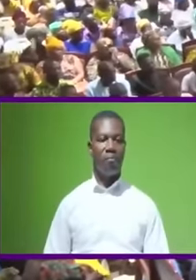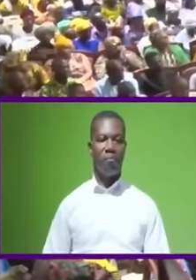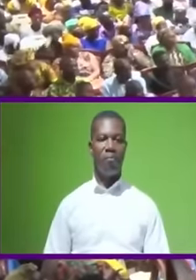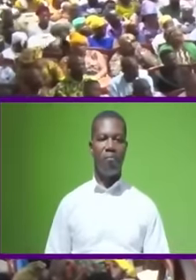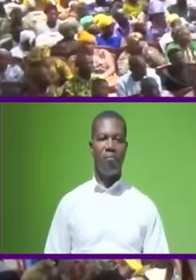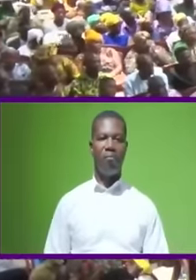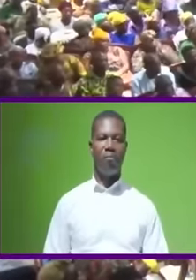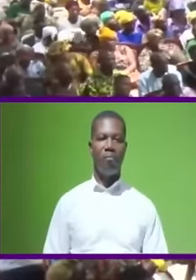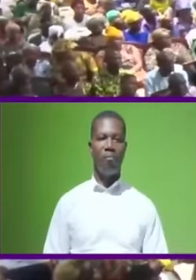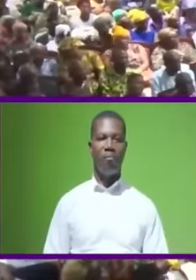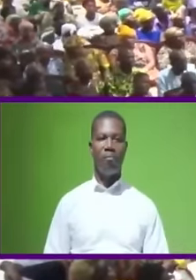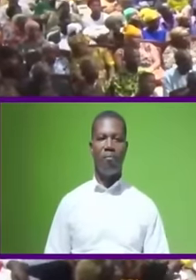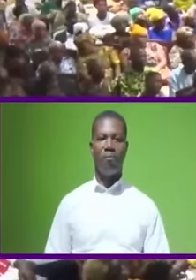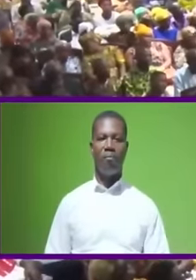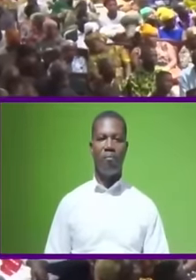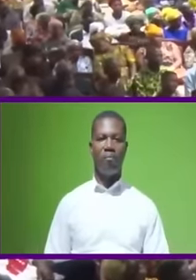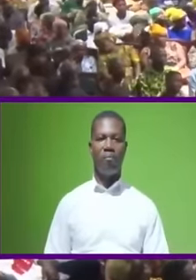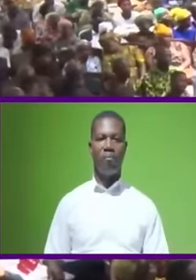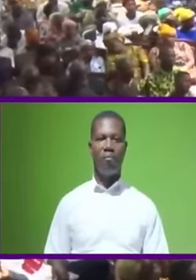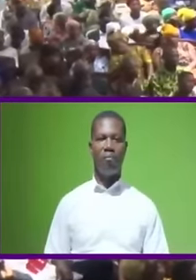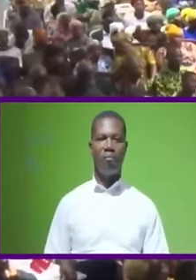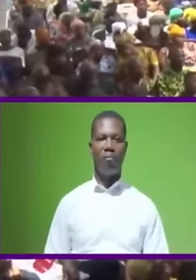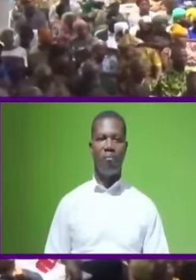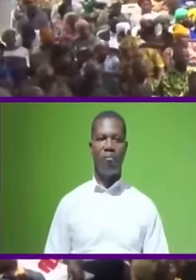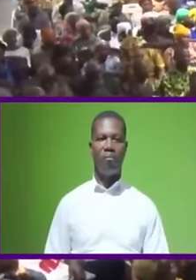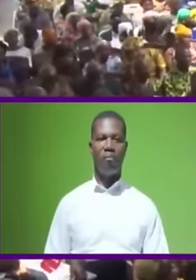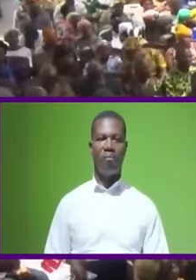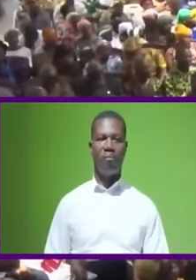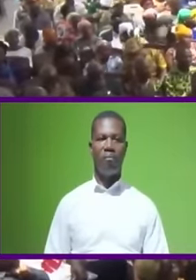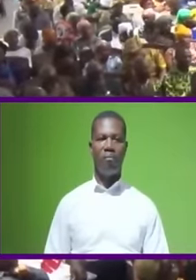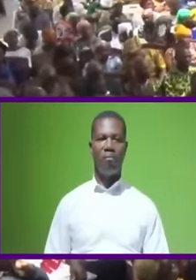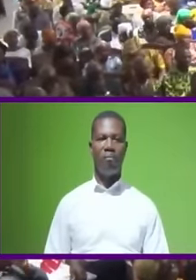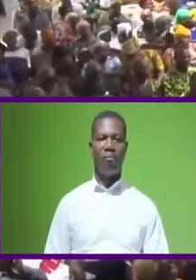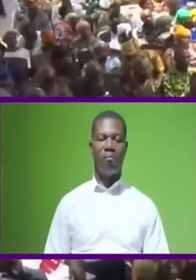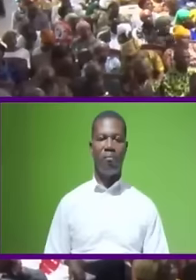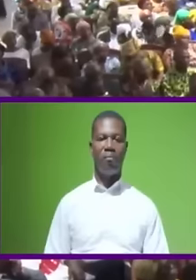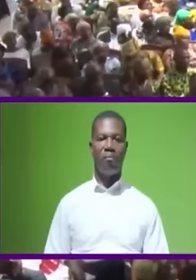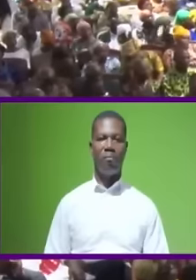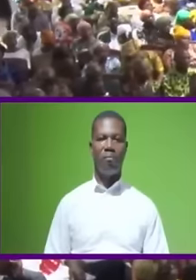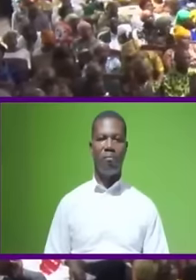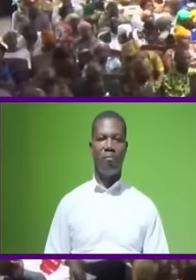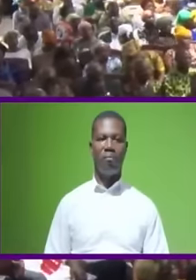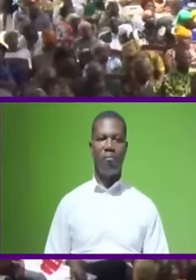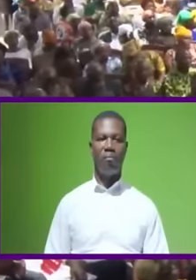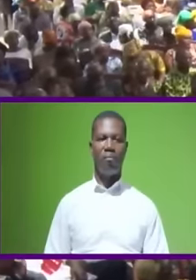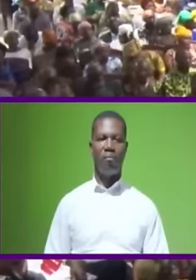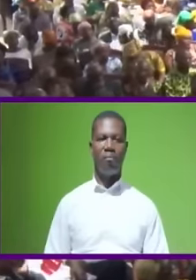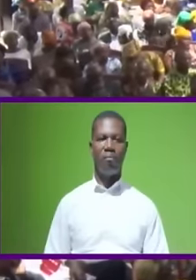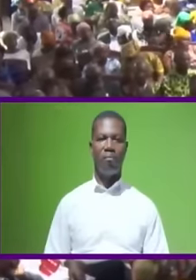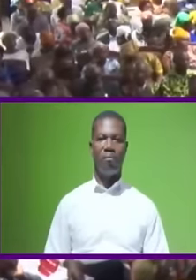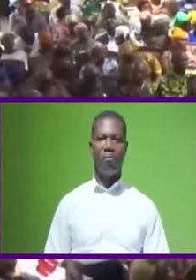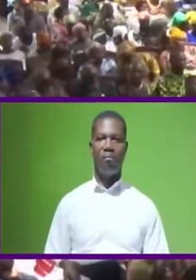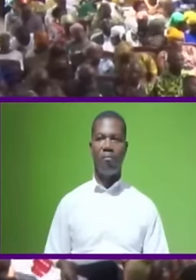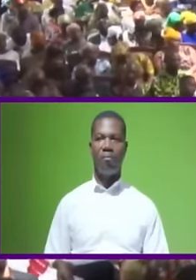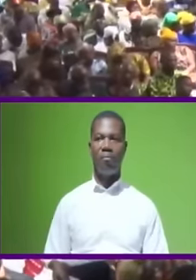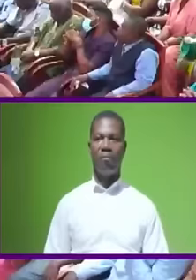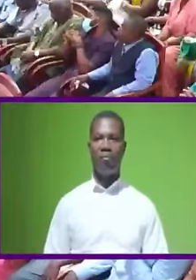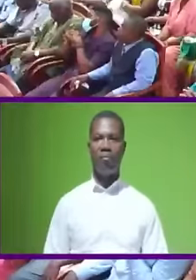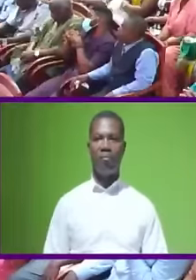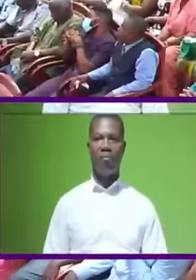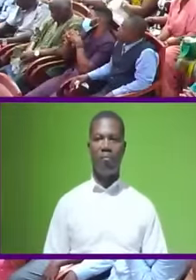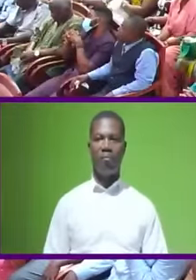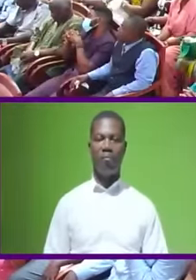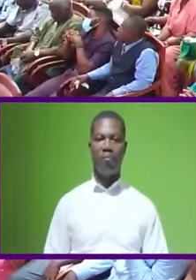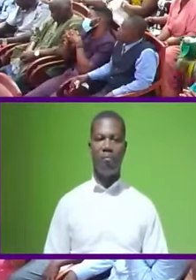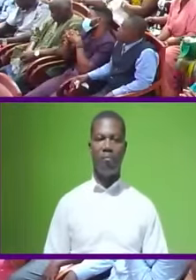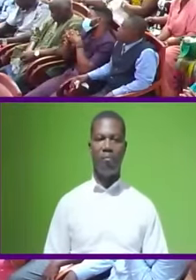am I seeing now? It has changed, said that they are not in to sacrifice again, but rather to come and take from the coffers of the